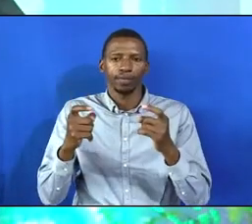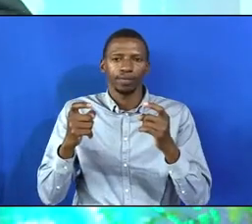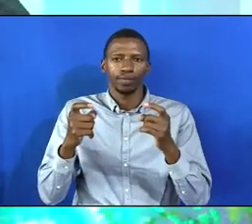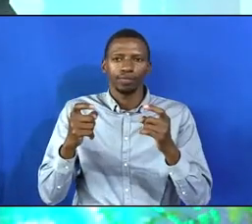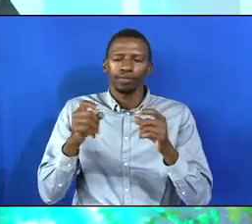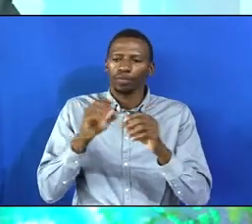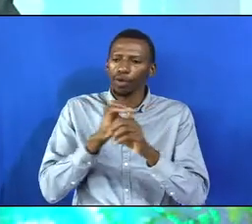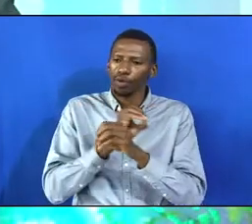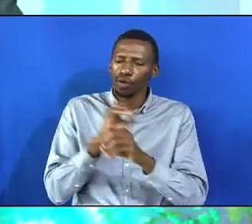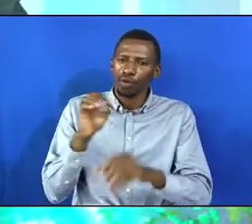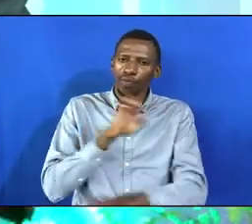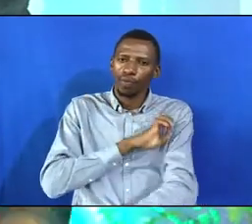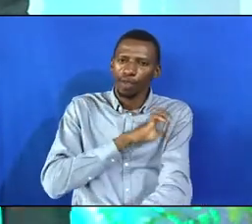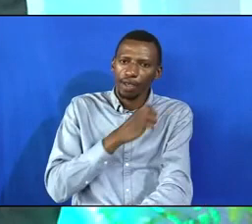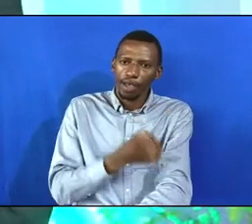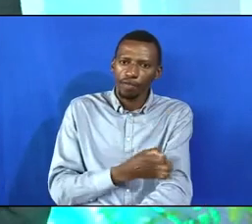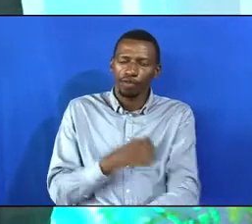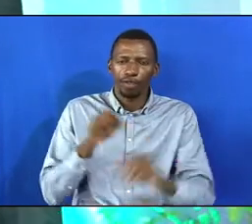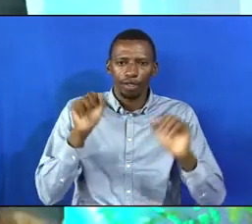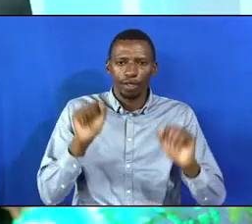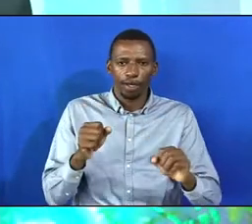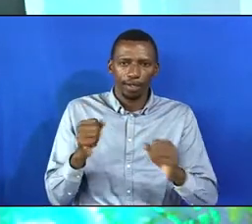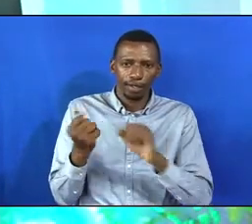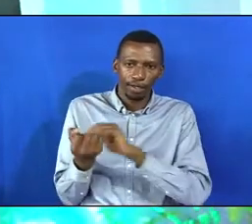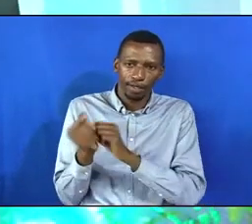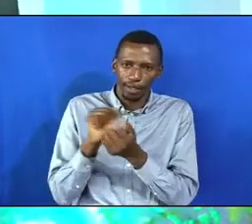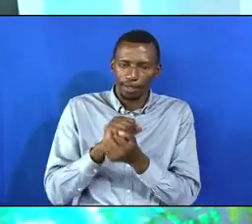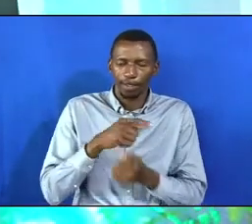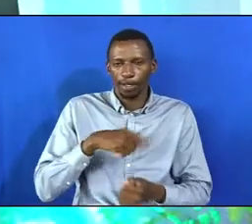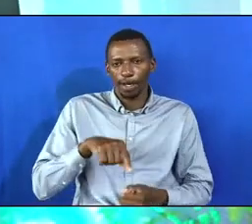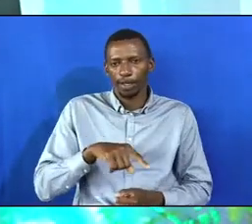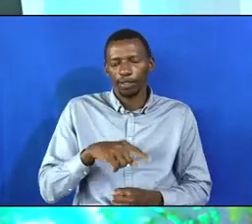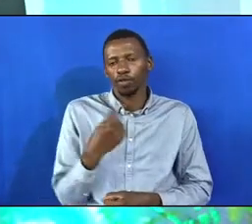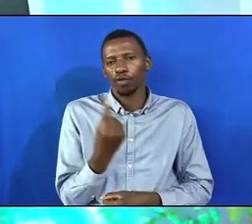of efforts can change us unless we get to Jesus.